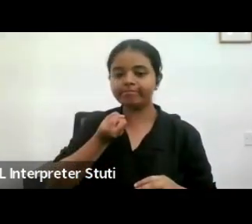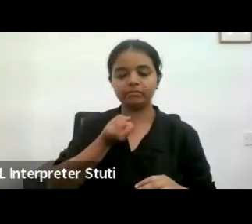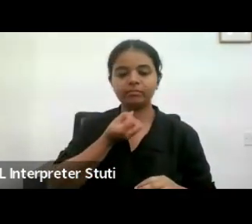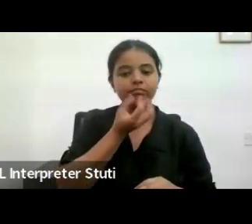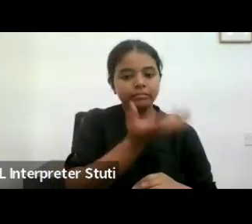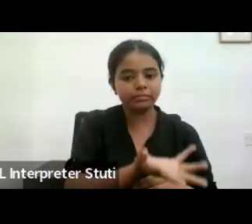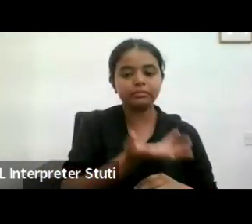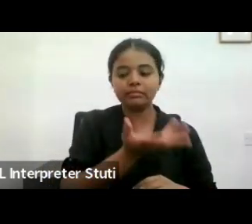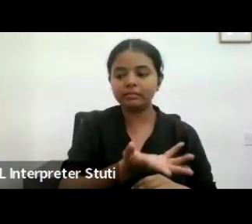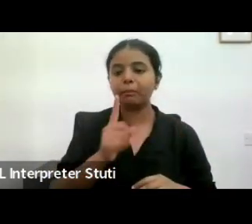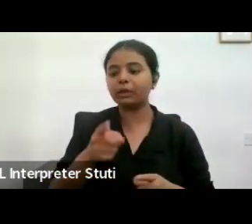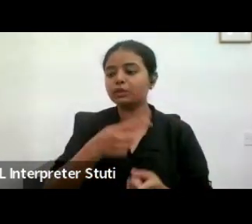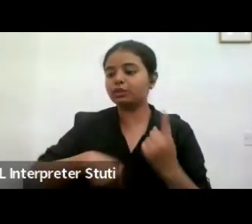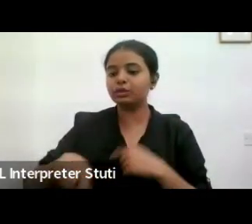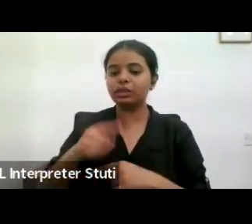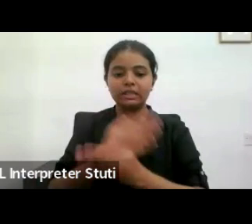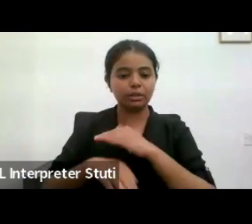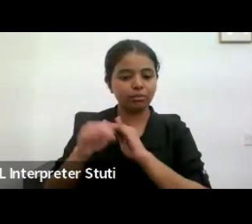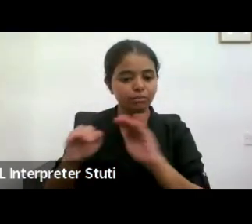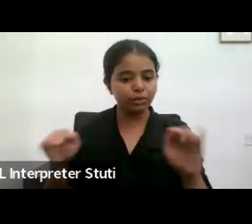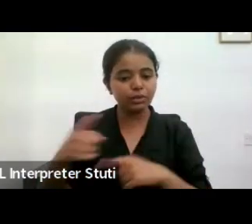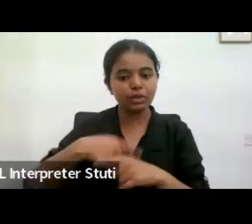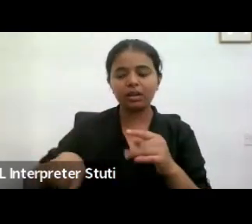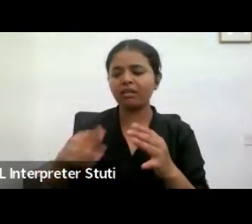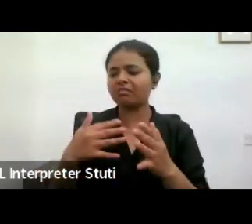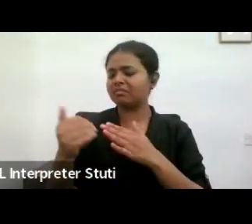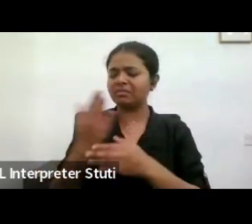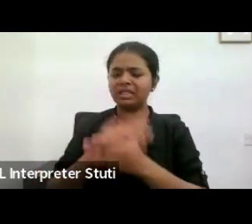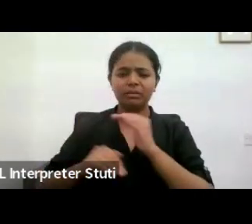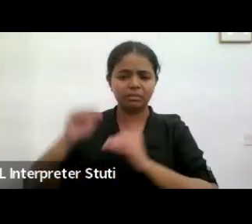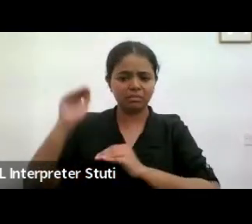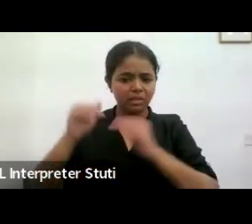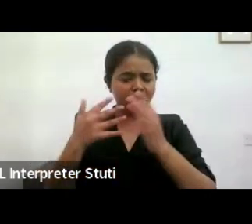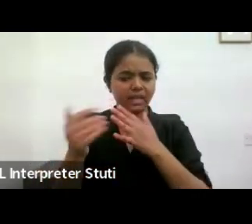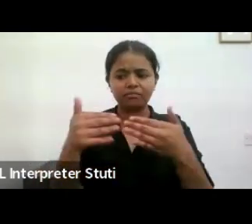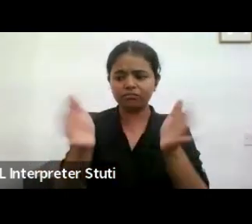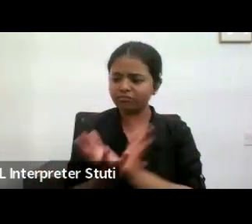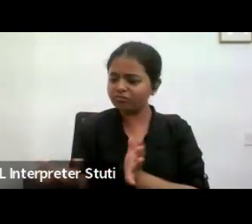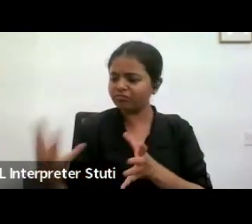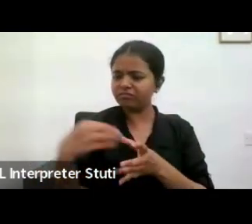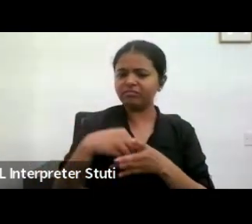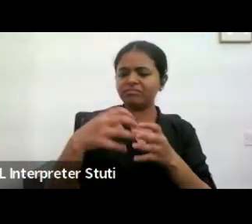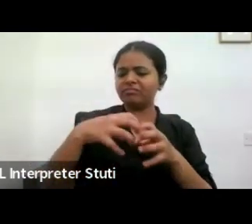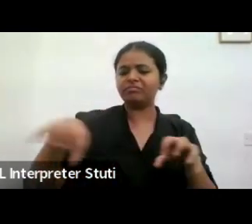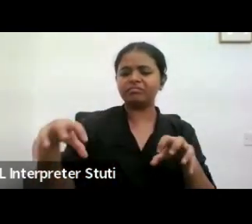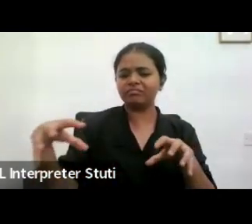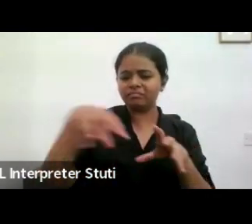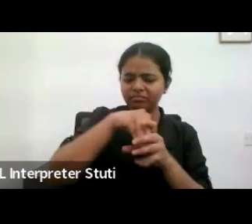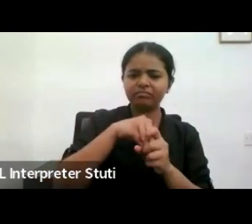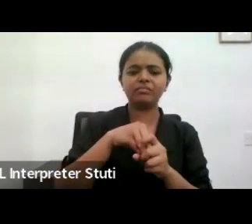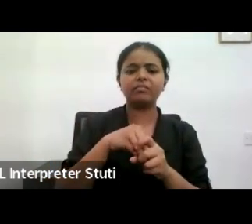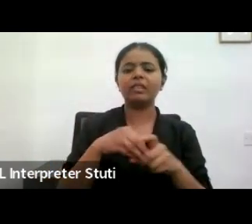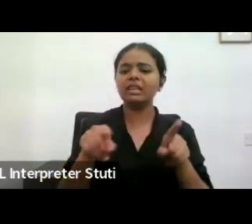about people with disabilities in our own communities. And then to really lead by example, again, by stepping into